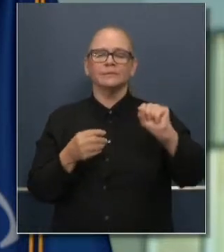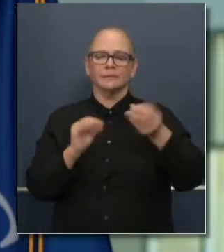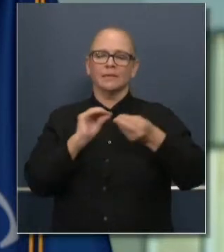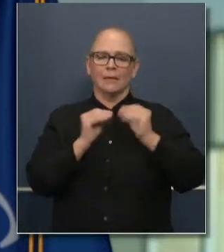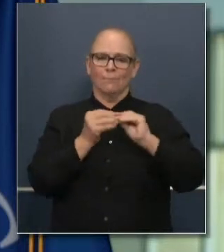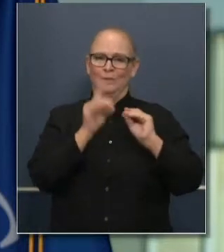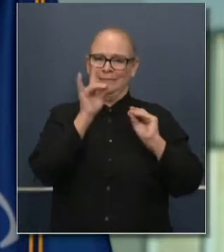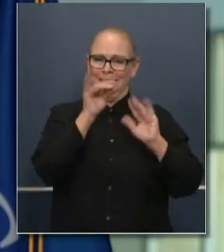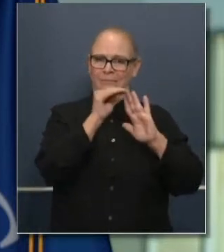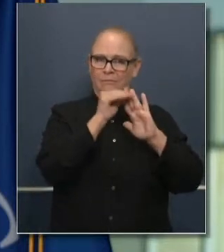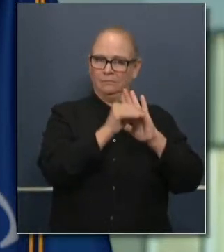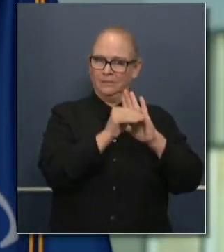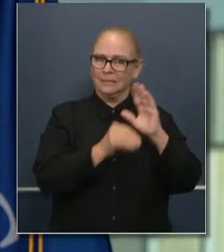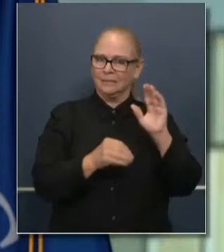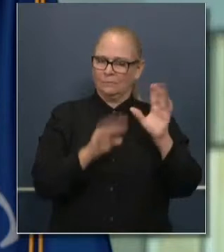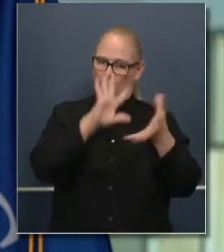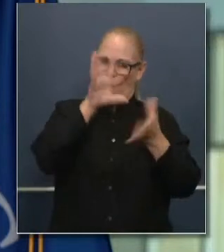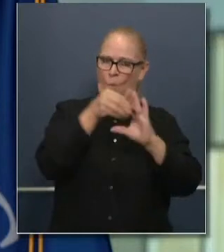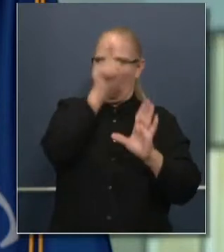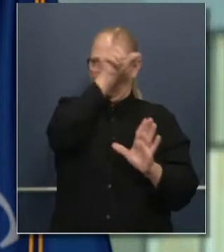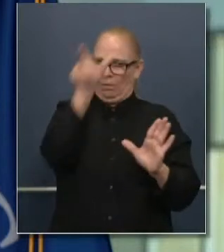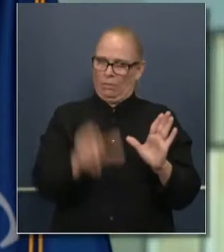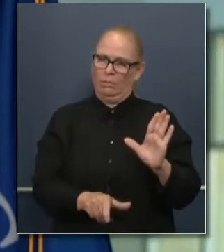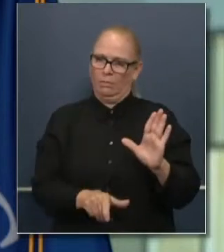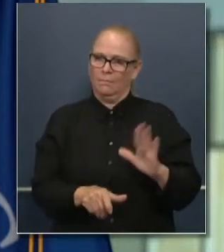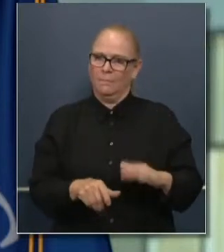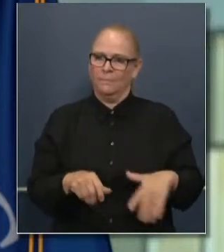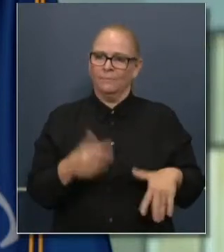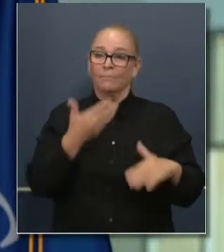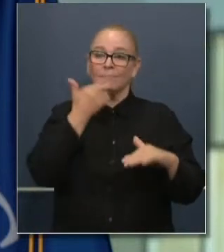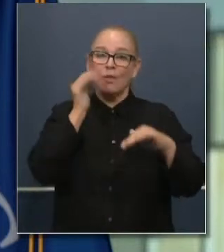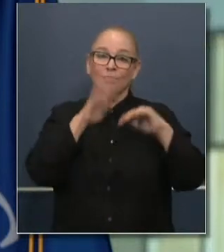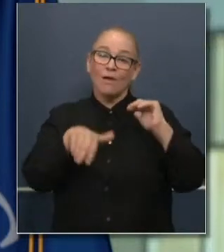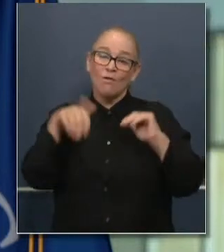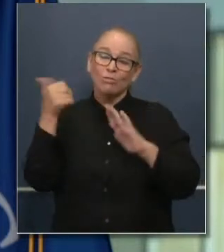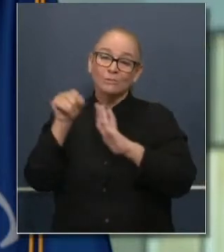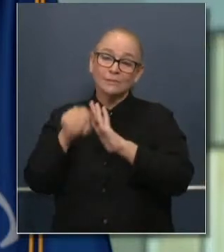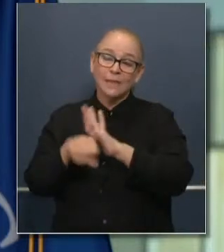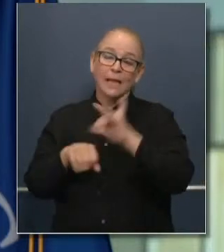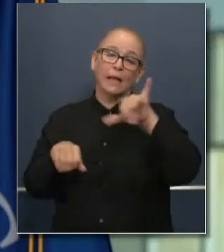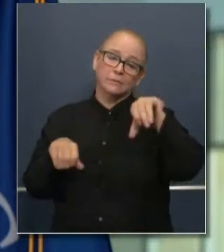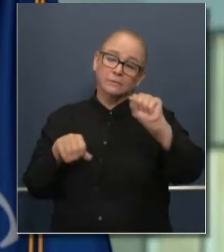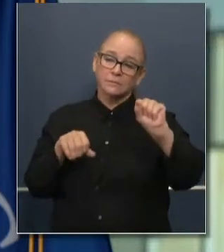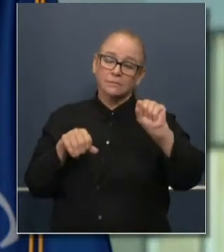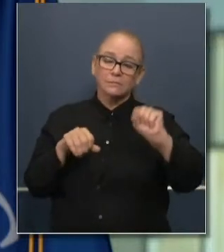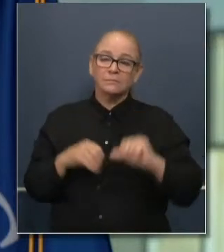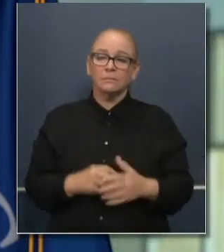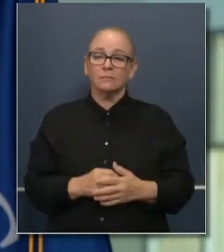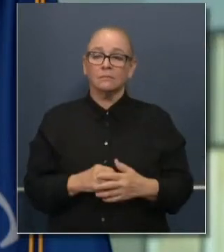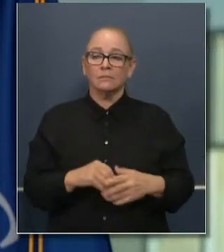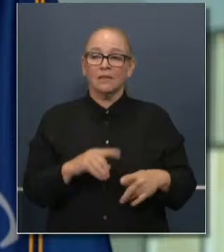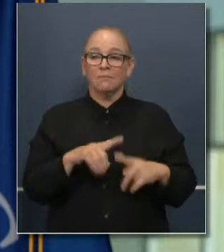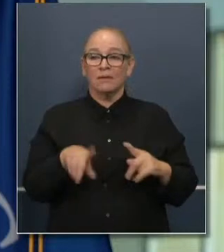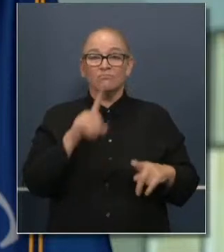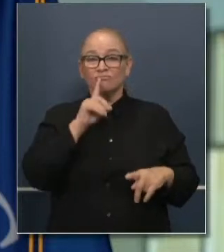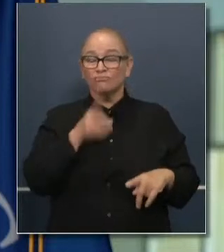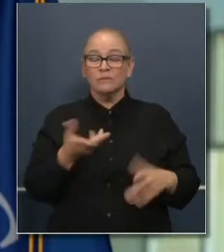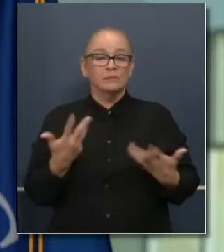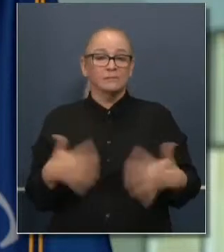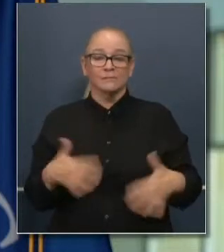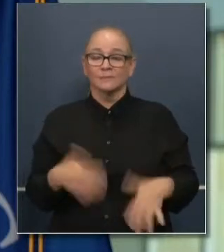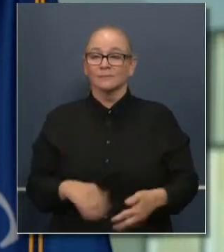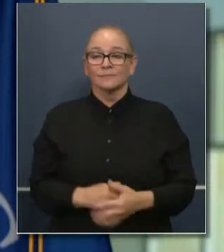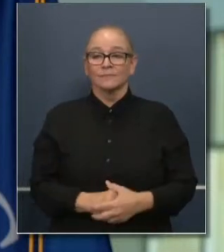never manifested as they have in other parts of this country, the reality is our